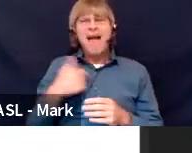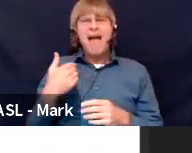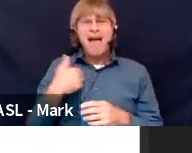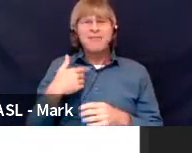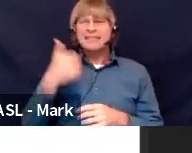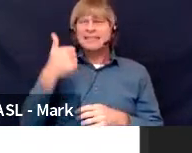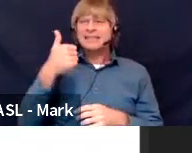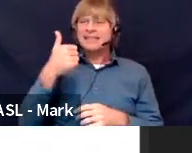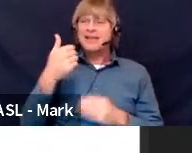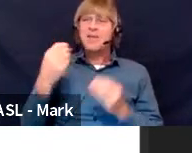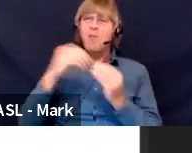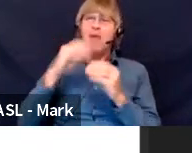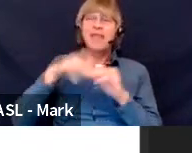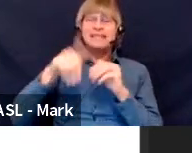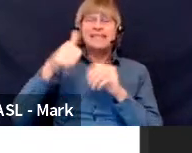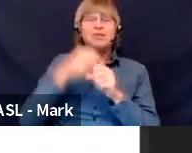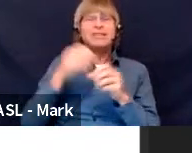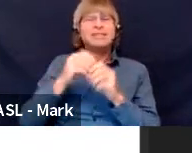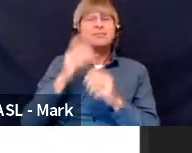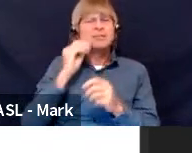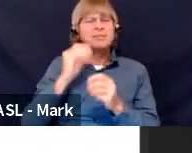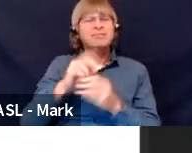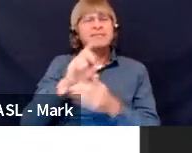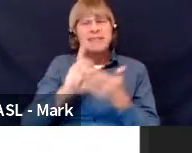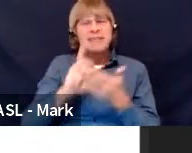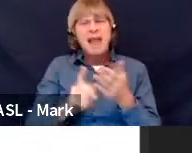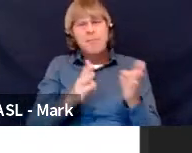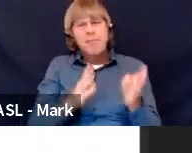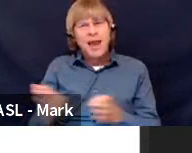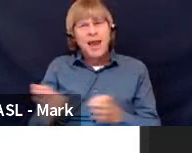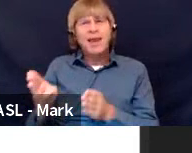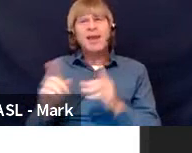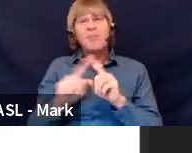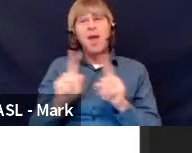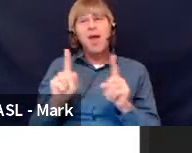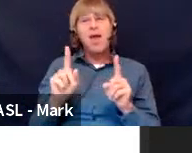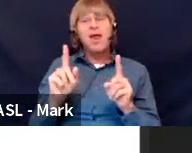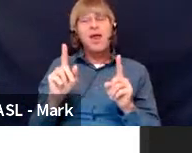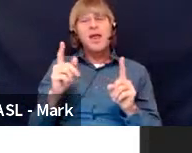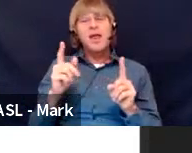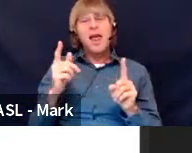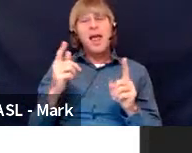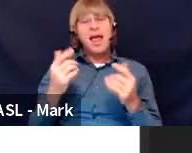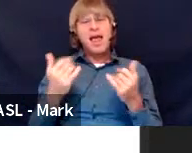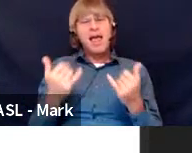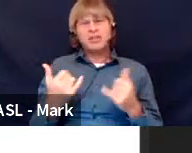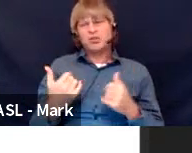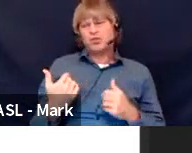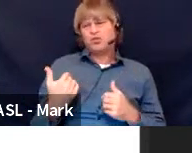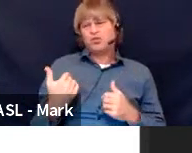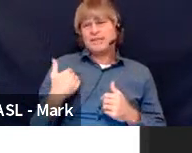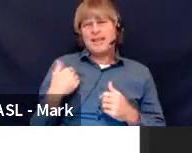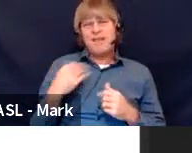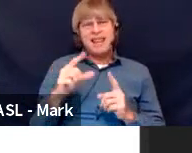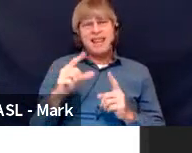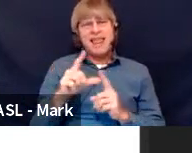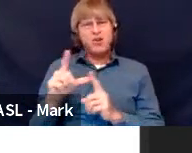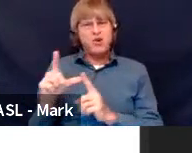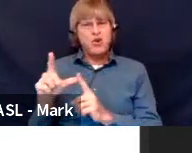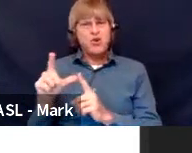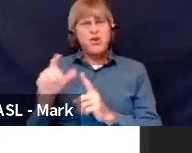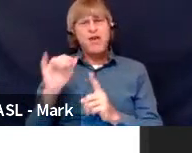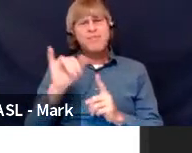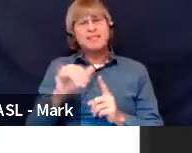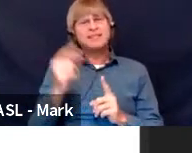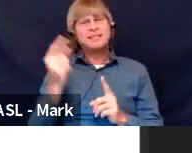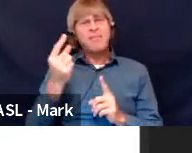plus years of experience in design and branding, but this recent thing of lettering is